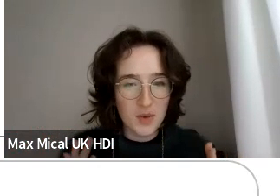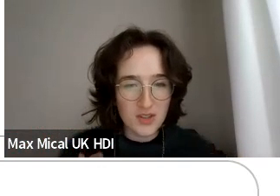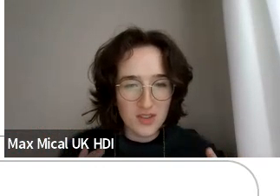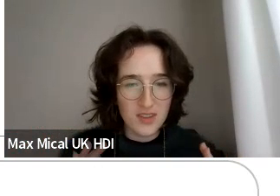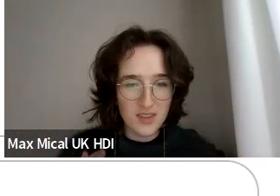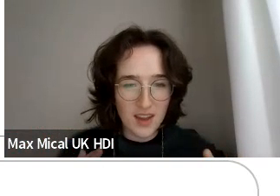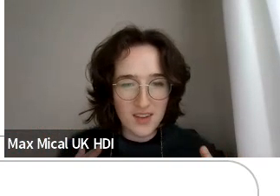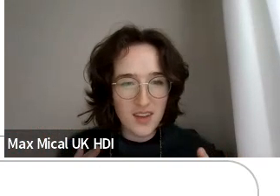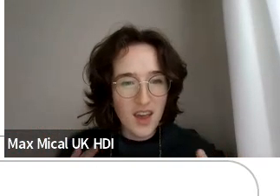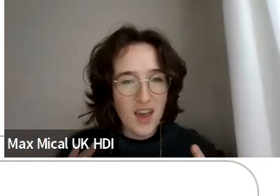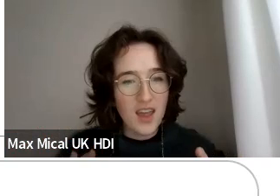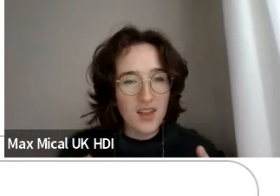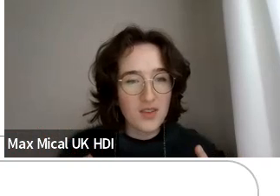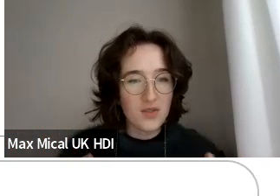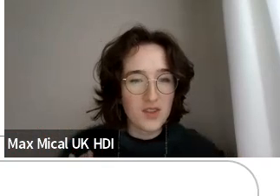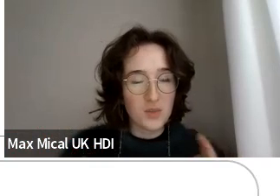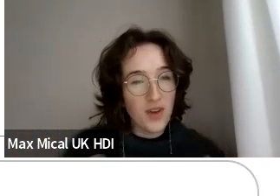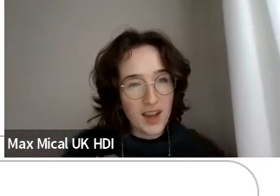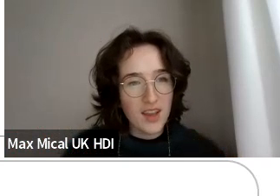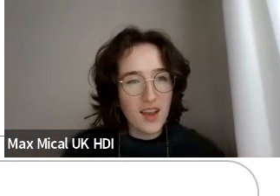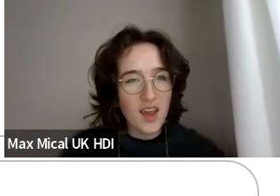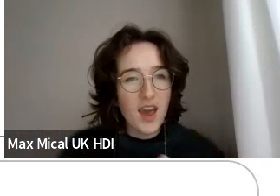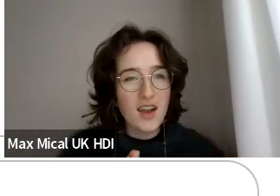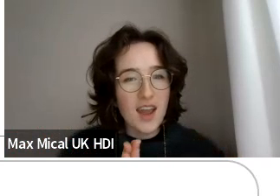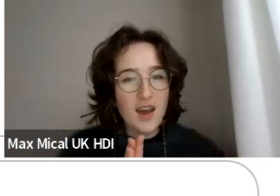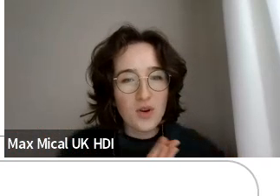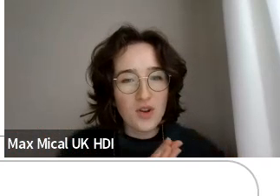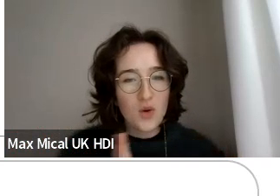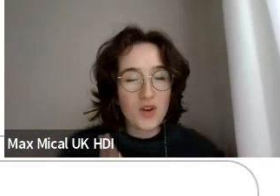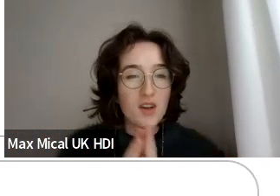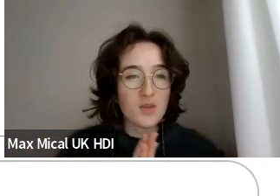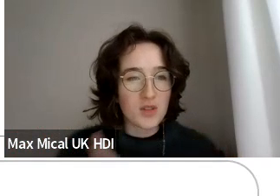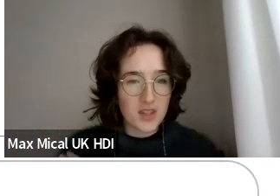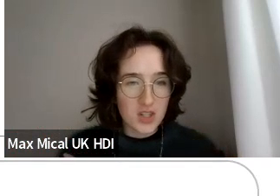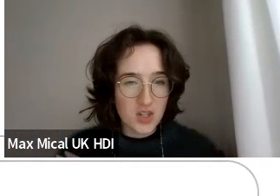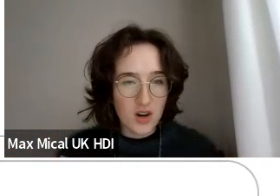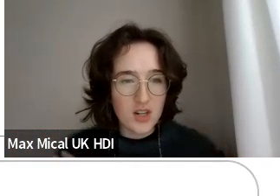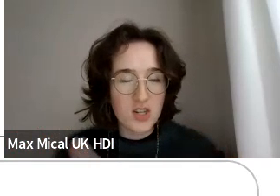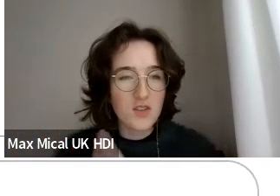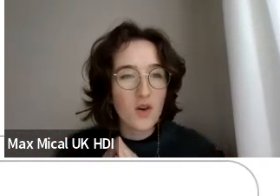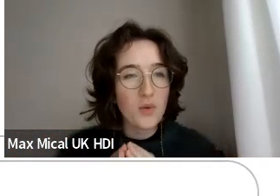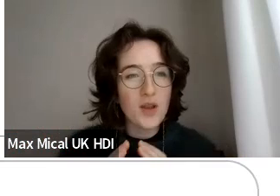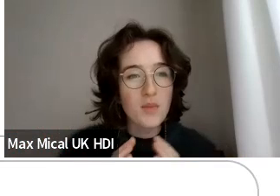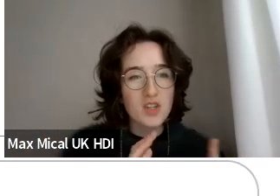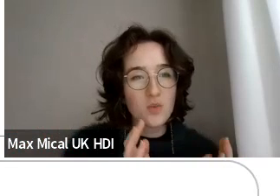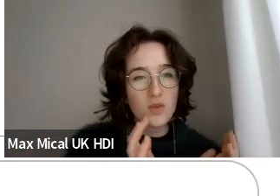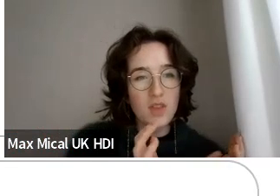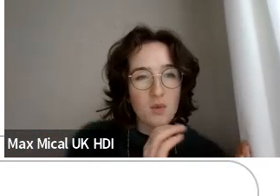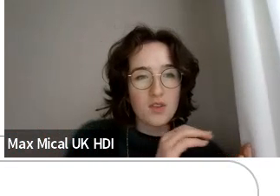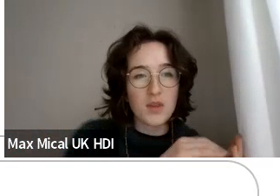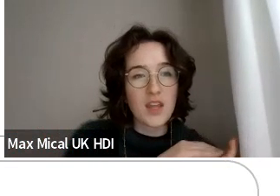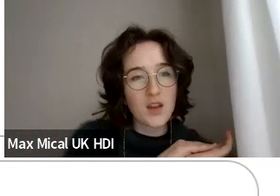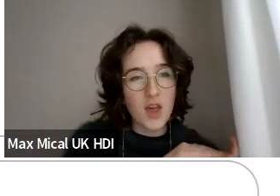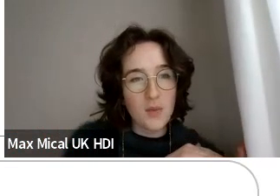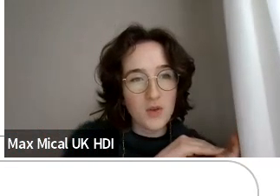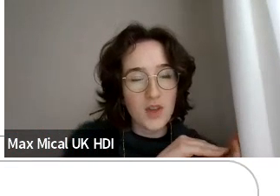the specialist assigned and services provided. And now we're going to go over customer discharge. So pretty much that